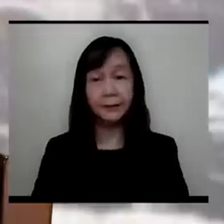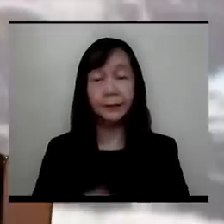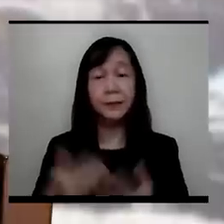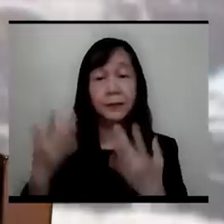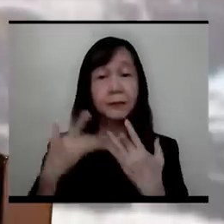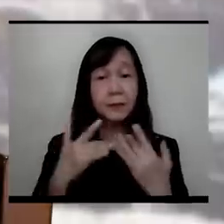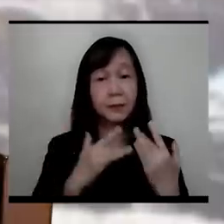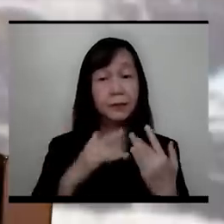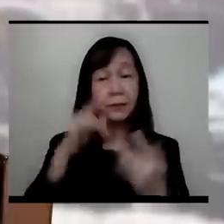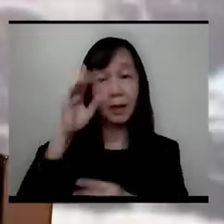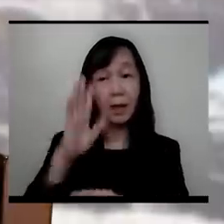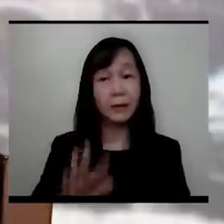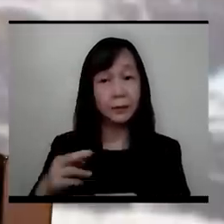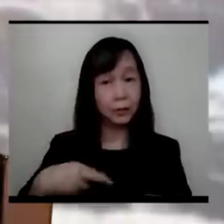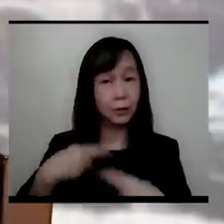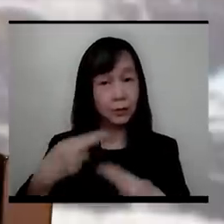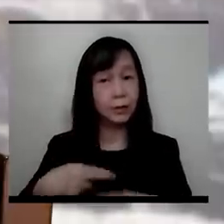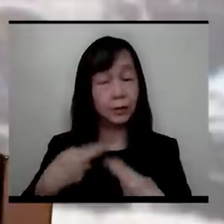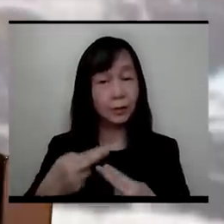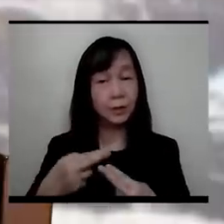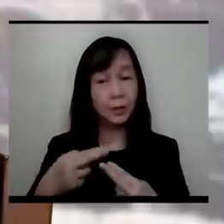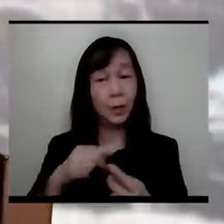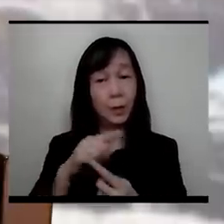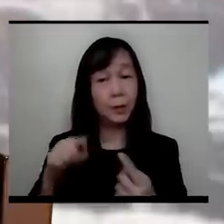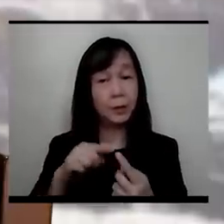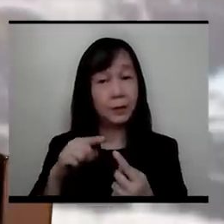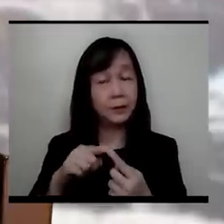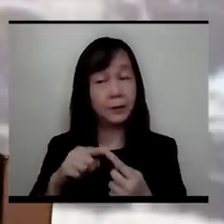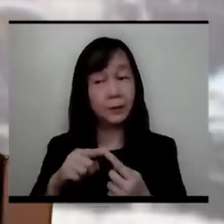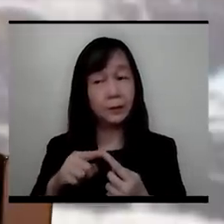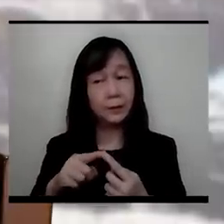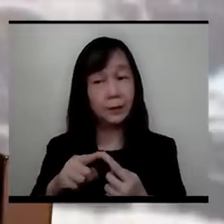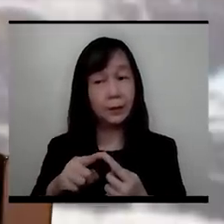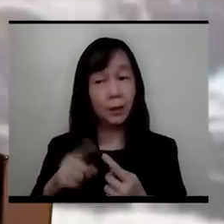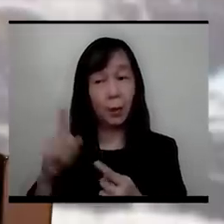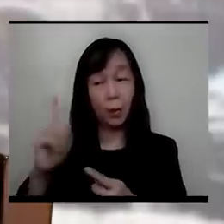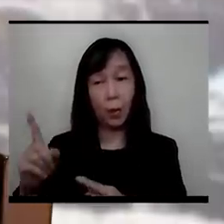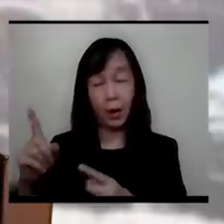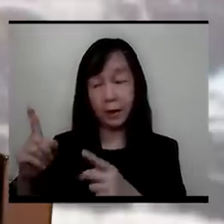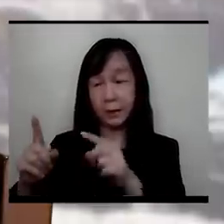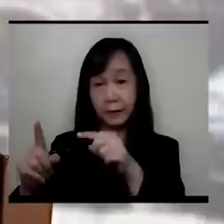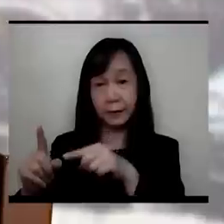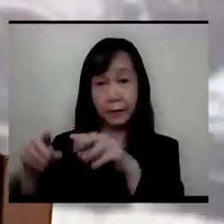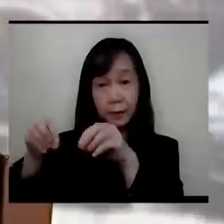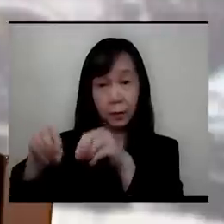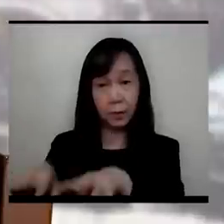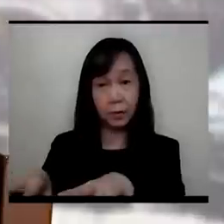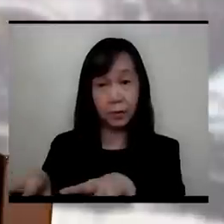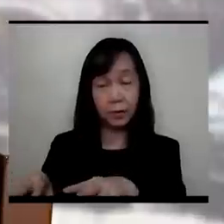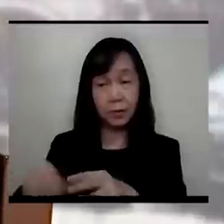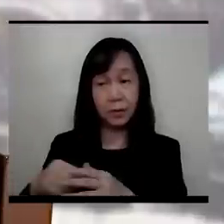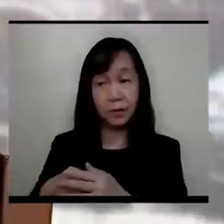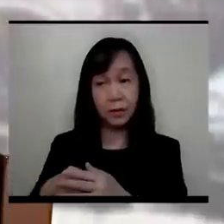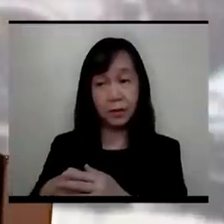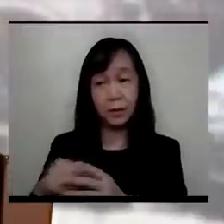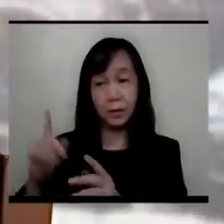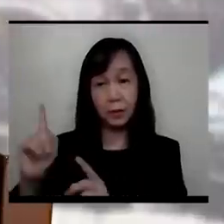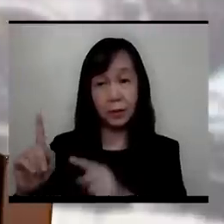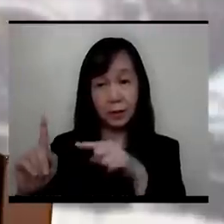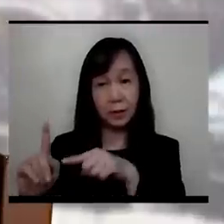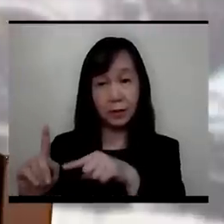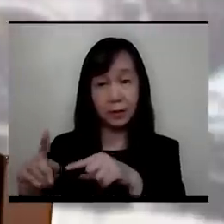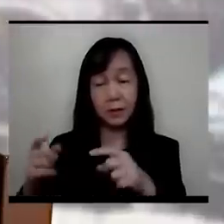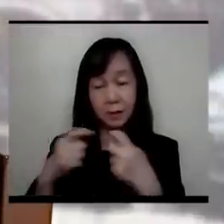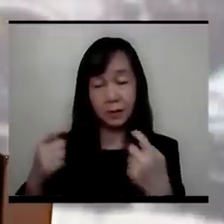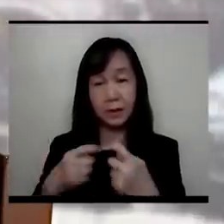God Rejoices When someone lost Someone who has sinned Has